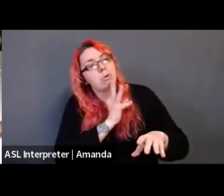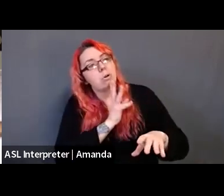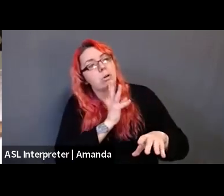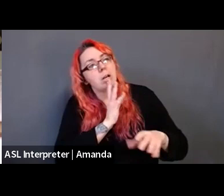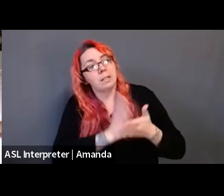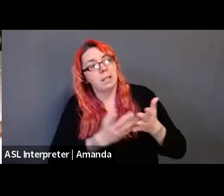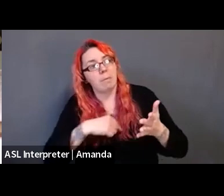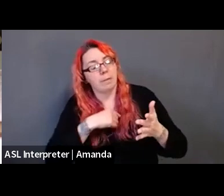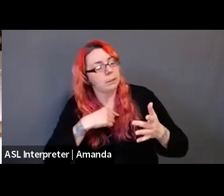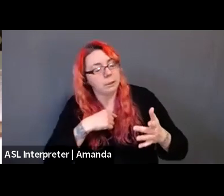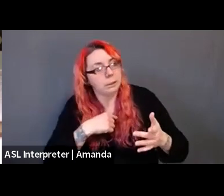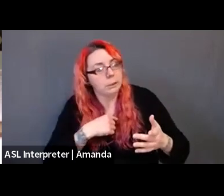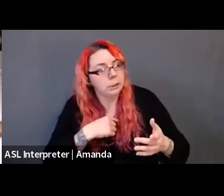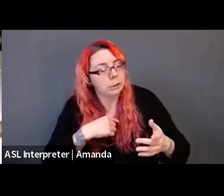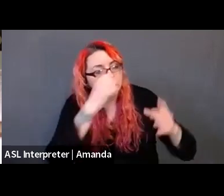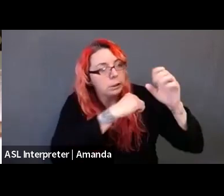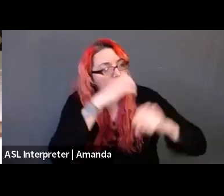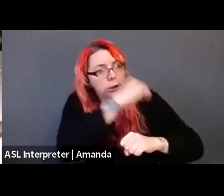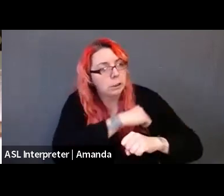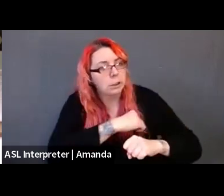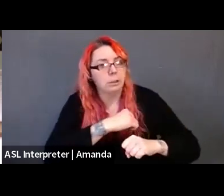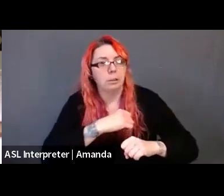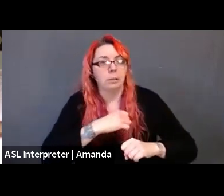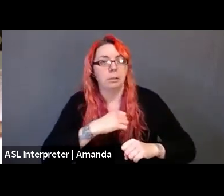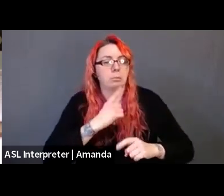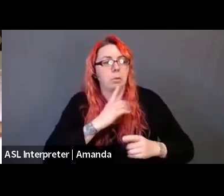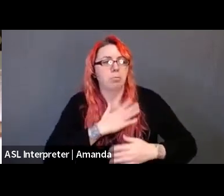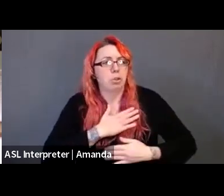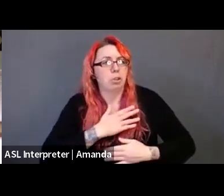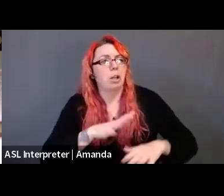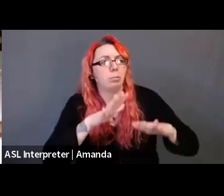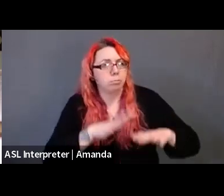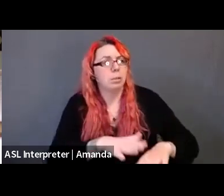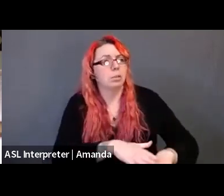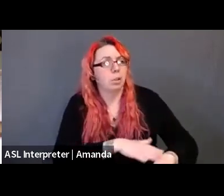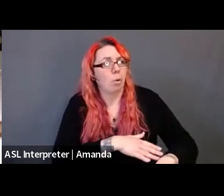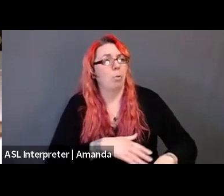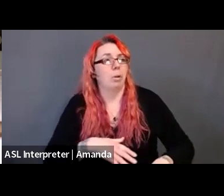really appreciate it. And I remember sitting there thinking, okay.